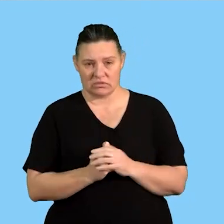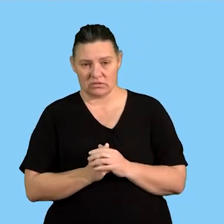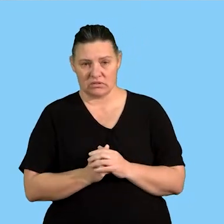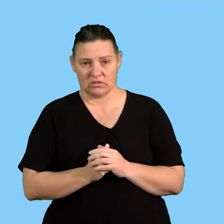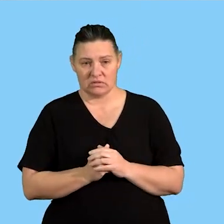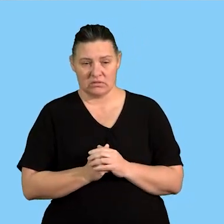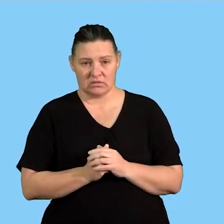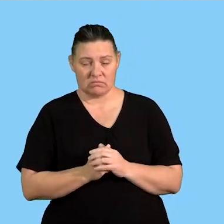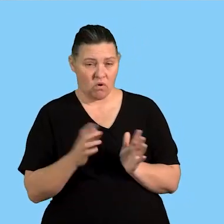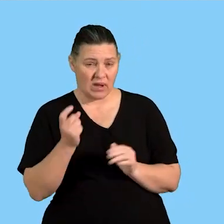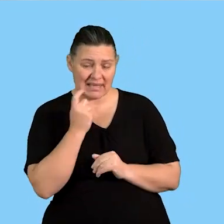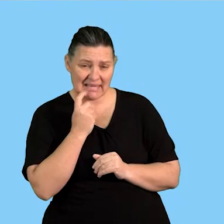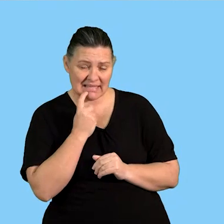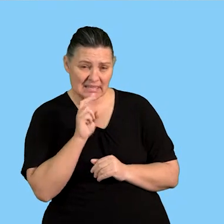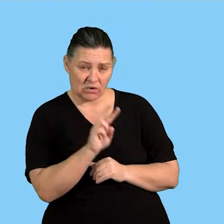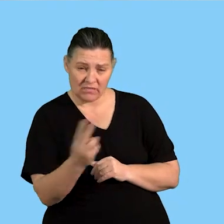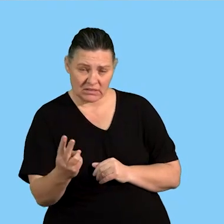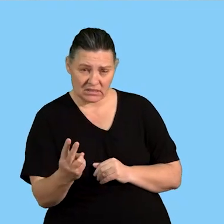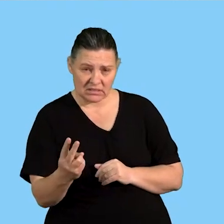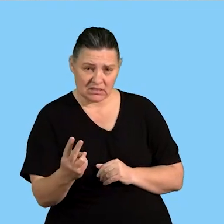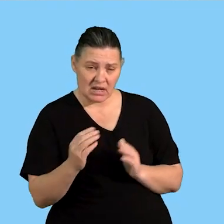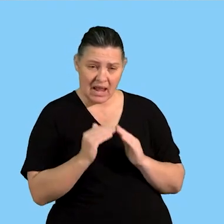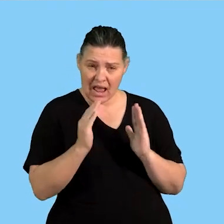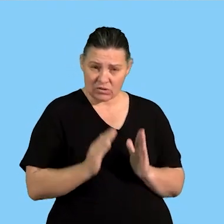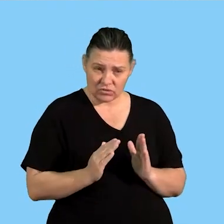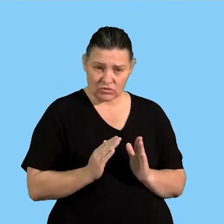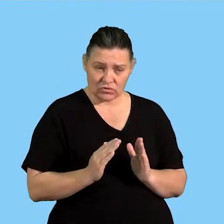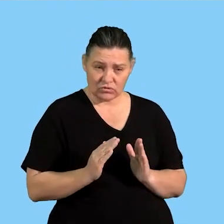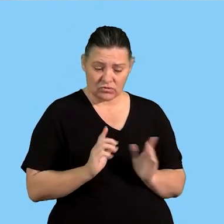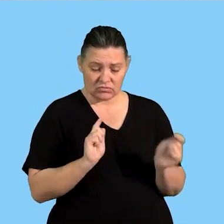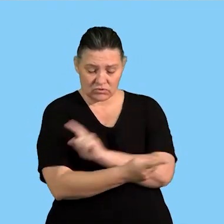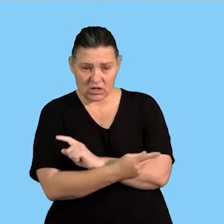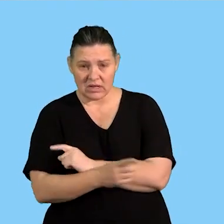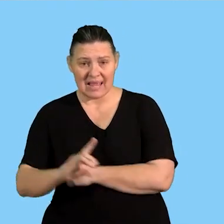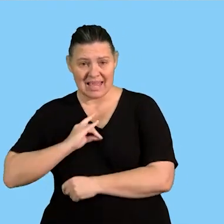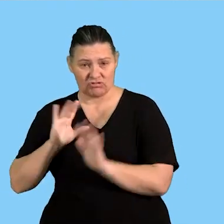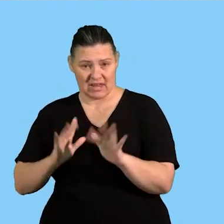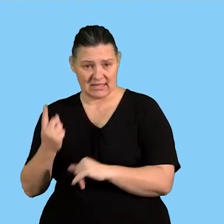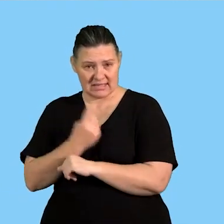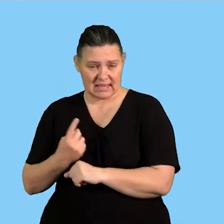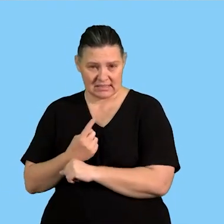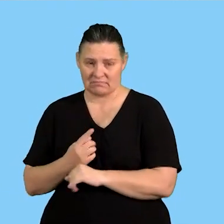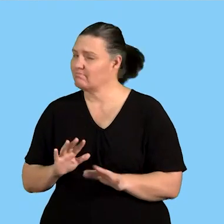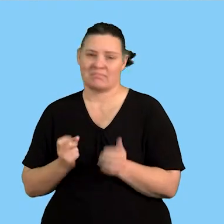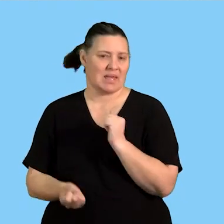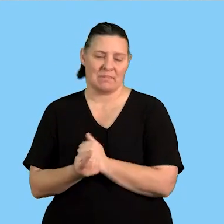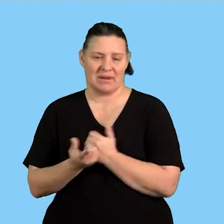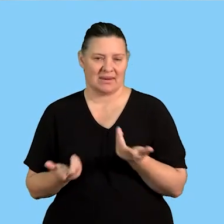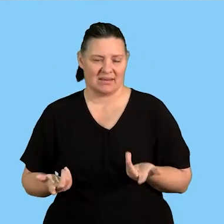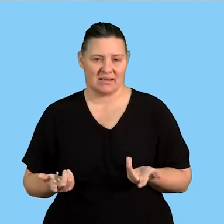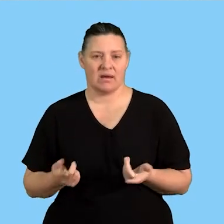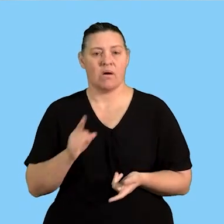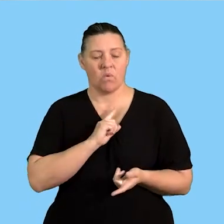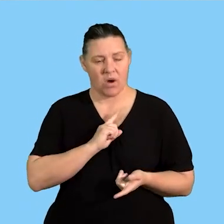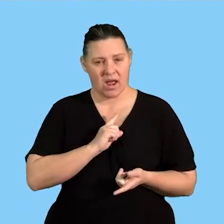be easy to convert a house into cash in 10 days? That won't happen. Meaning the